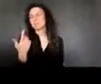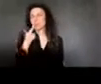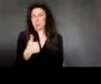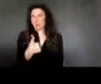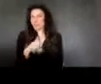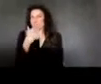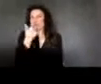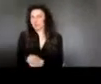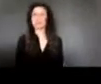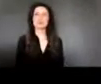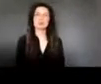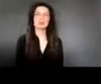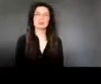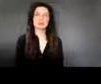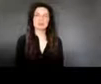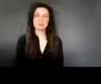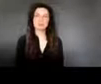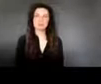specifically.